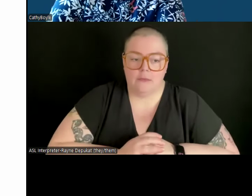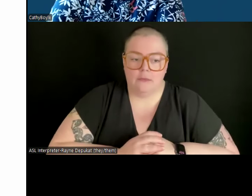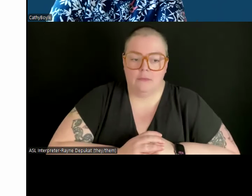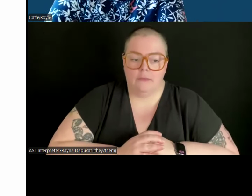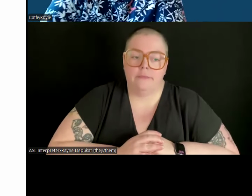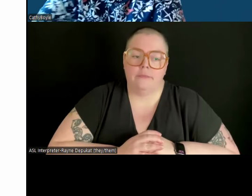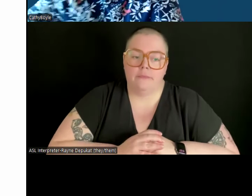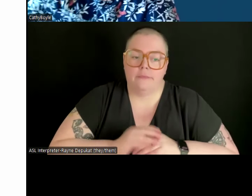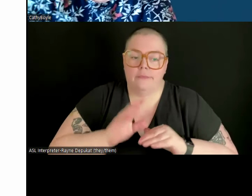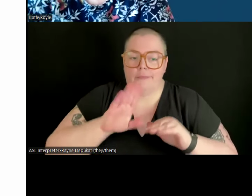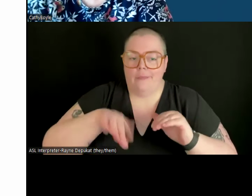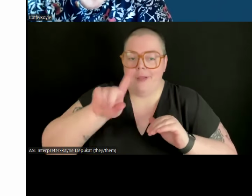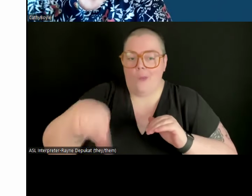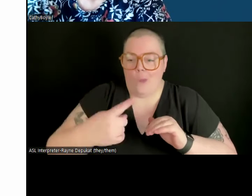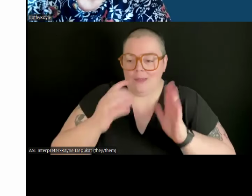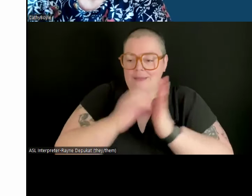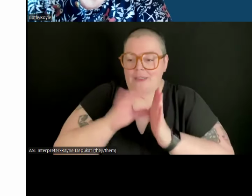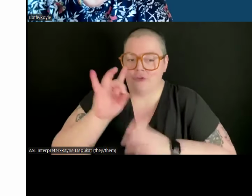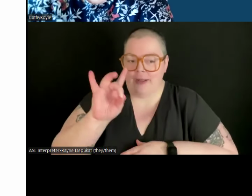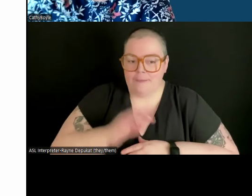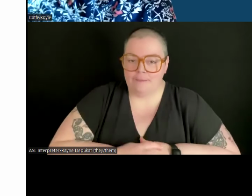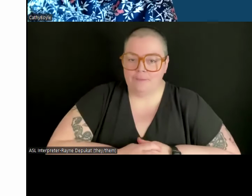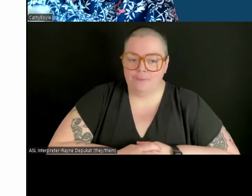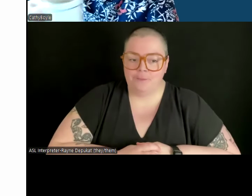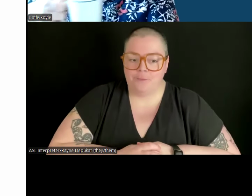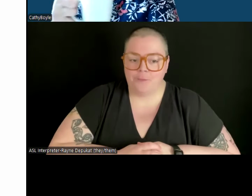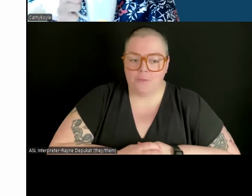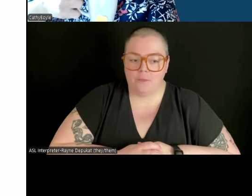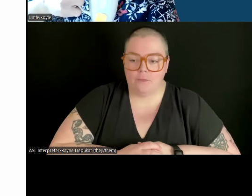than just Section 8.